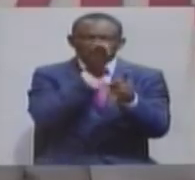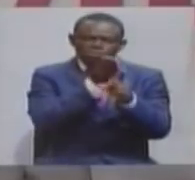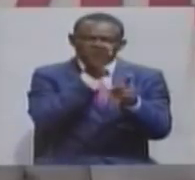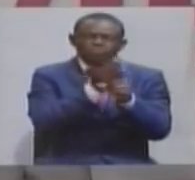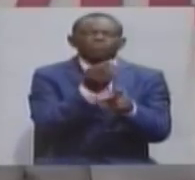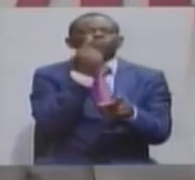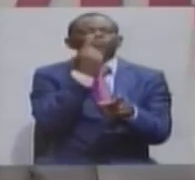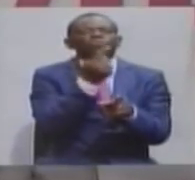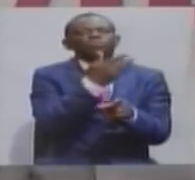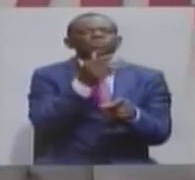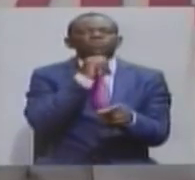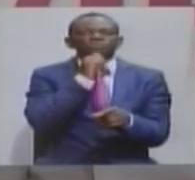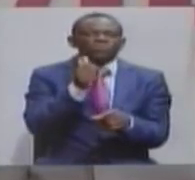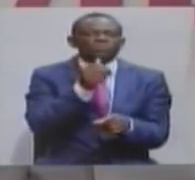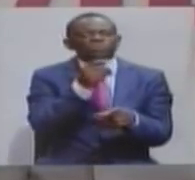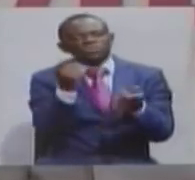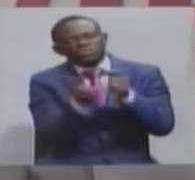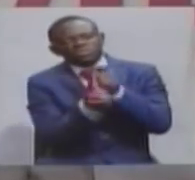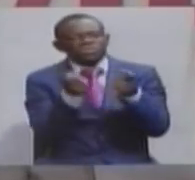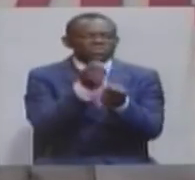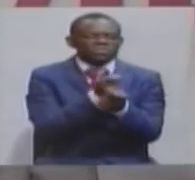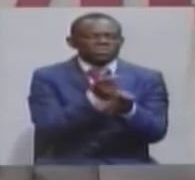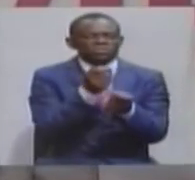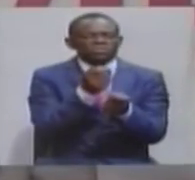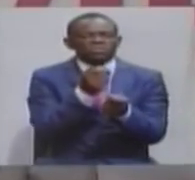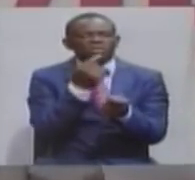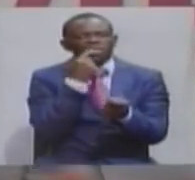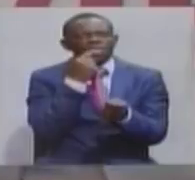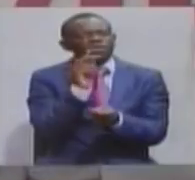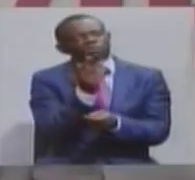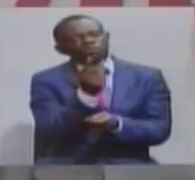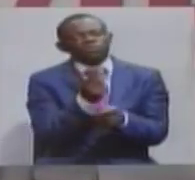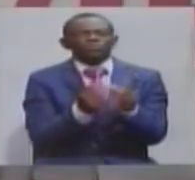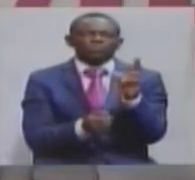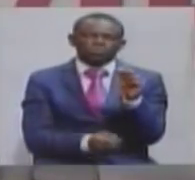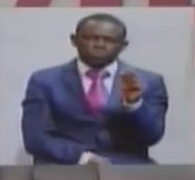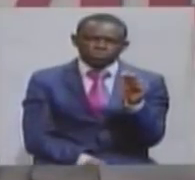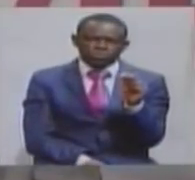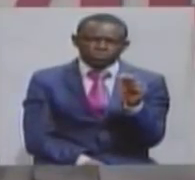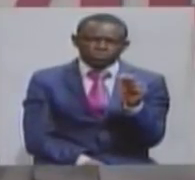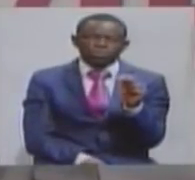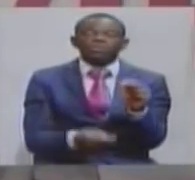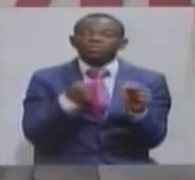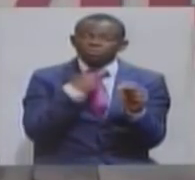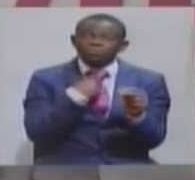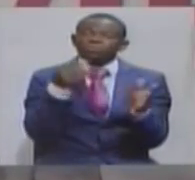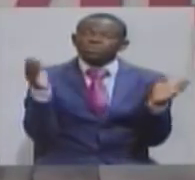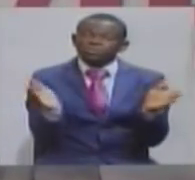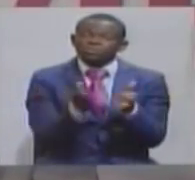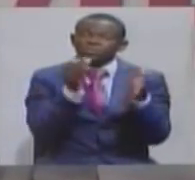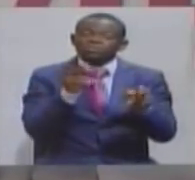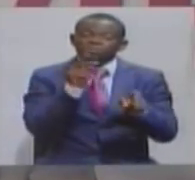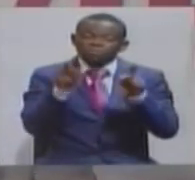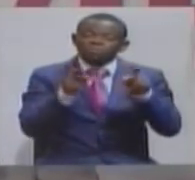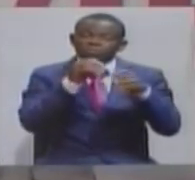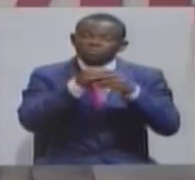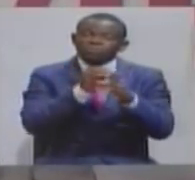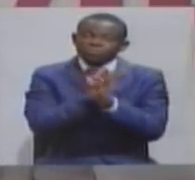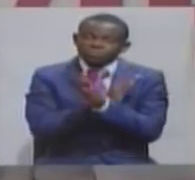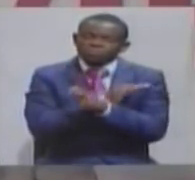Because, look, when I said to all people in Zambia, please make submissions, some political parties, such as my party,